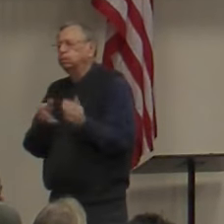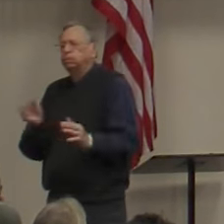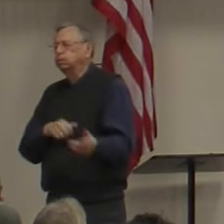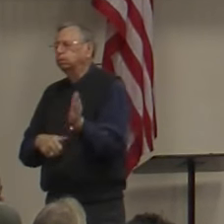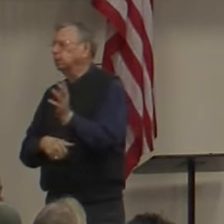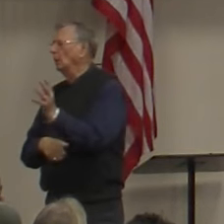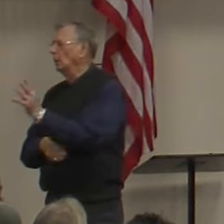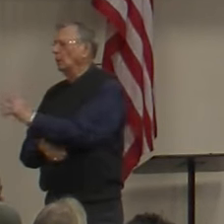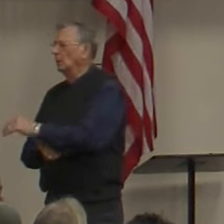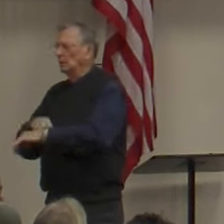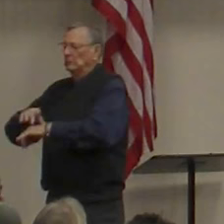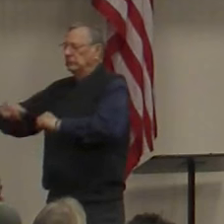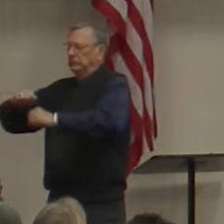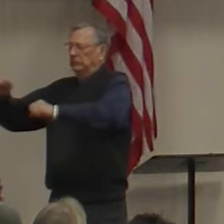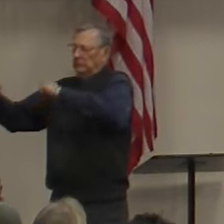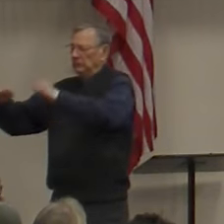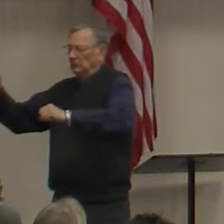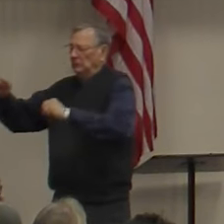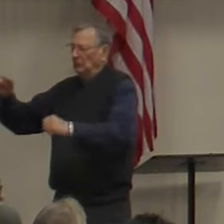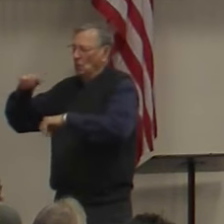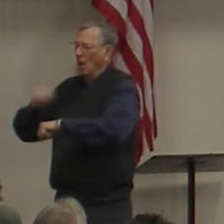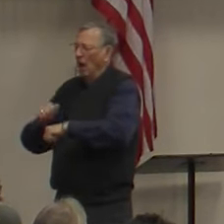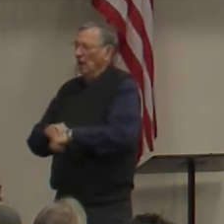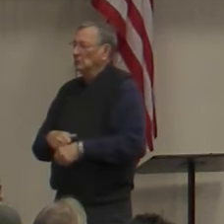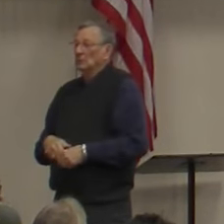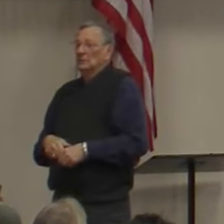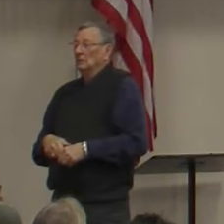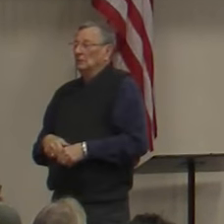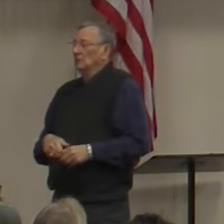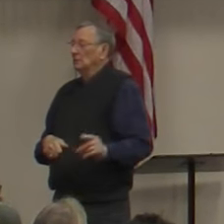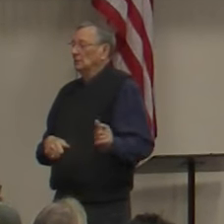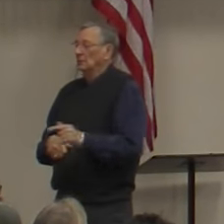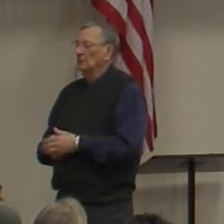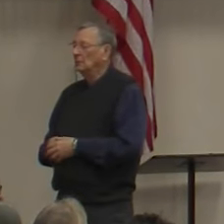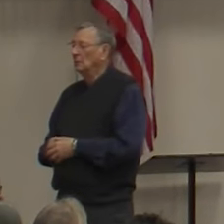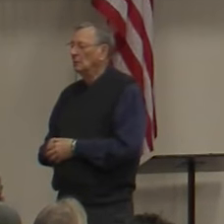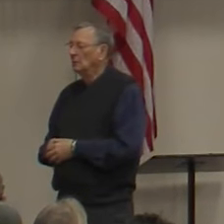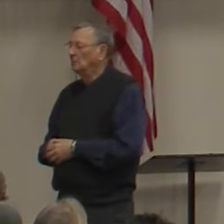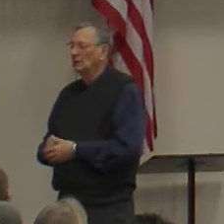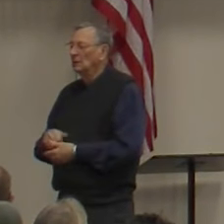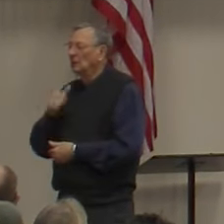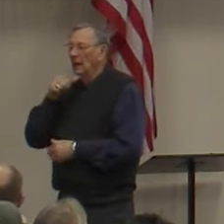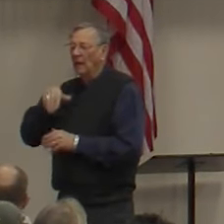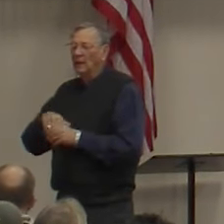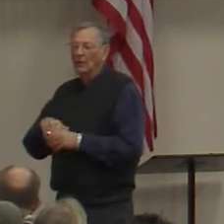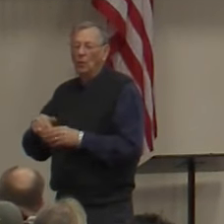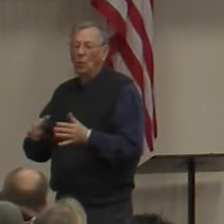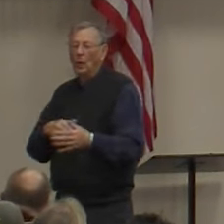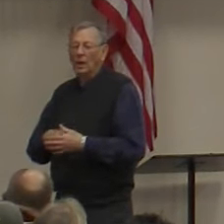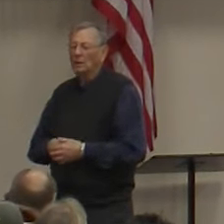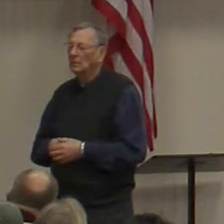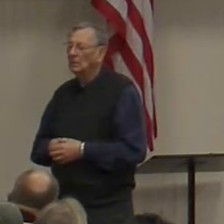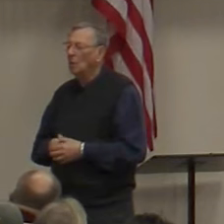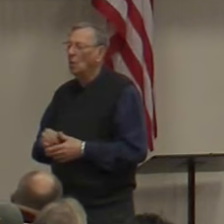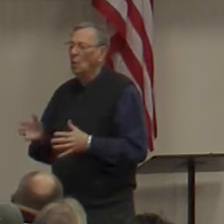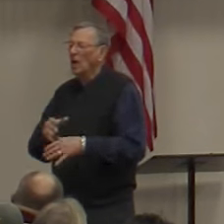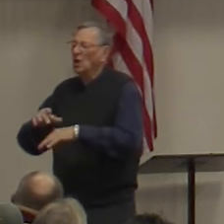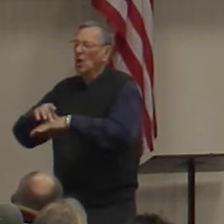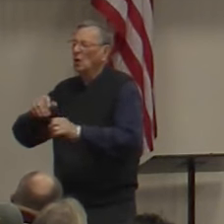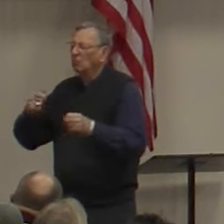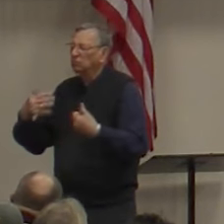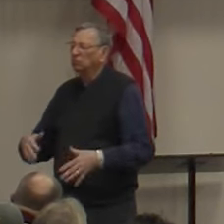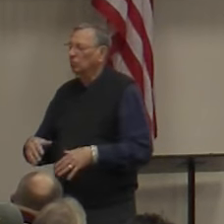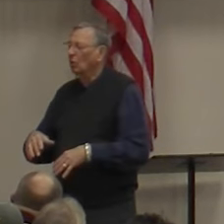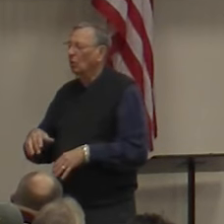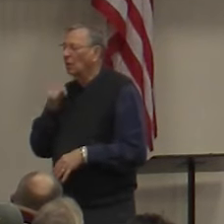the mountains and broke in pieces the rocks before the Lord. But the Lord was not in the wind. And after the wind, an earthquake. But the Lord was